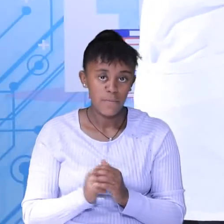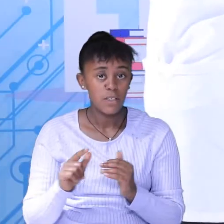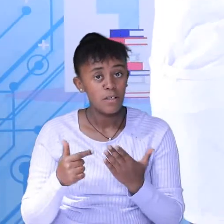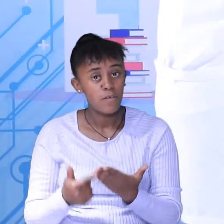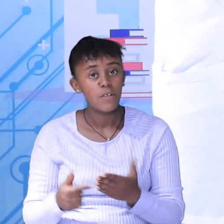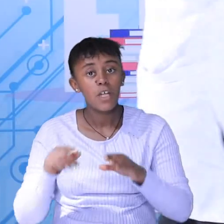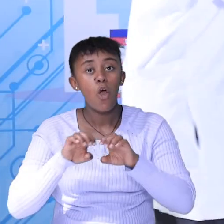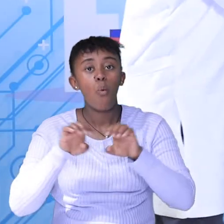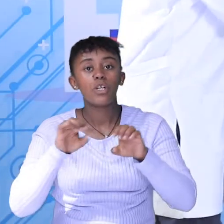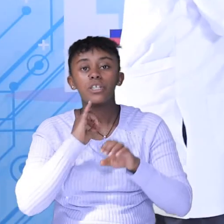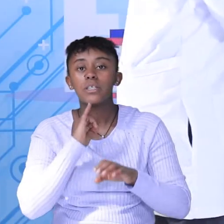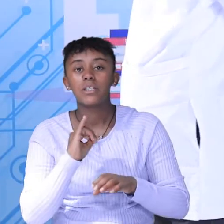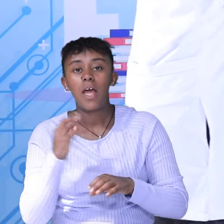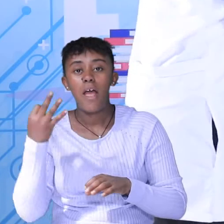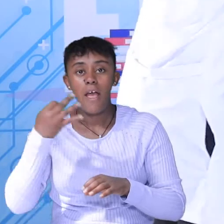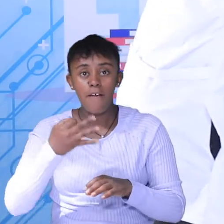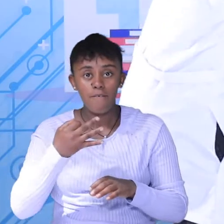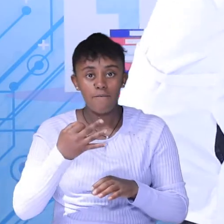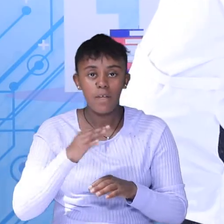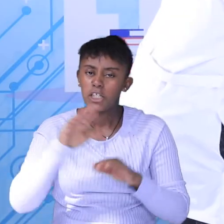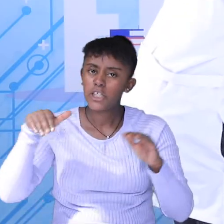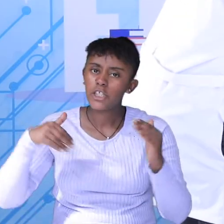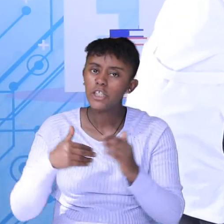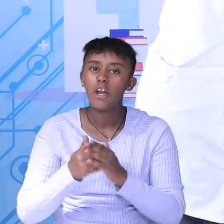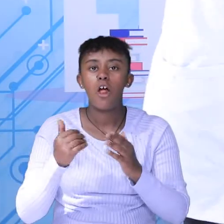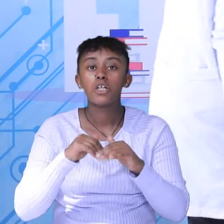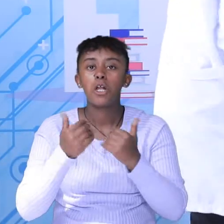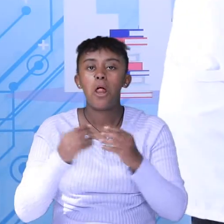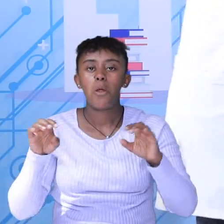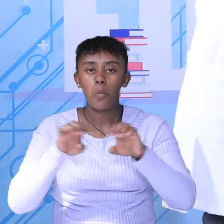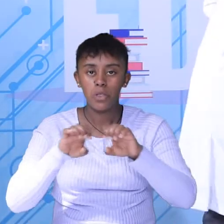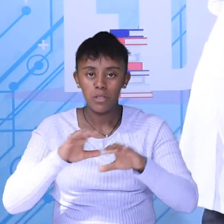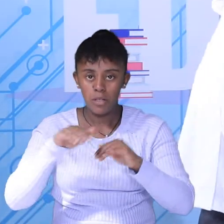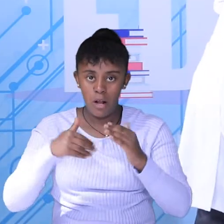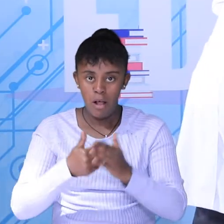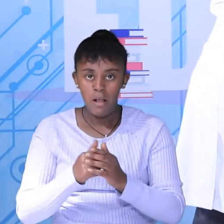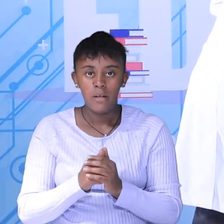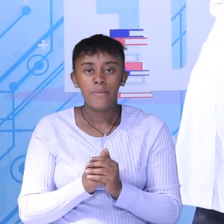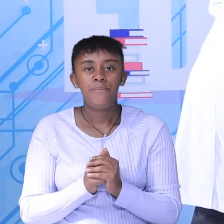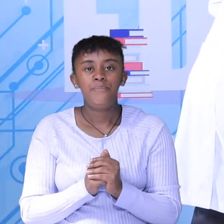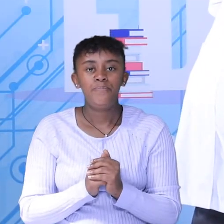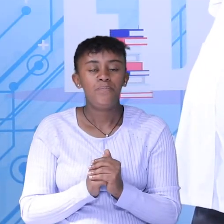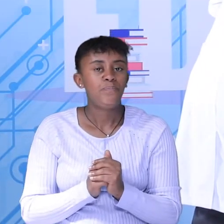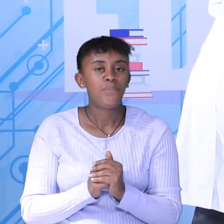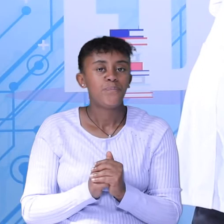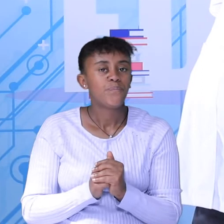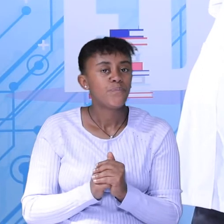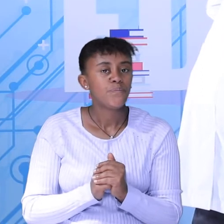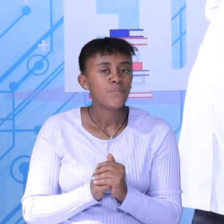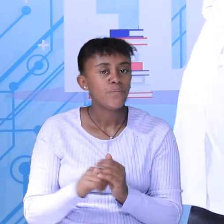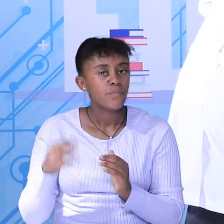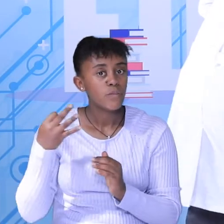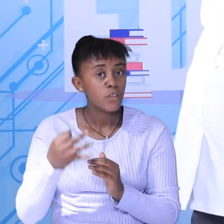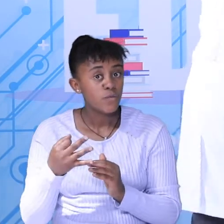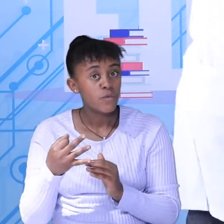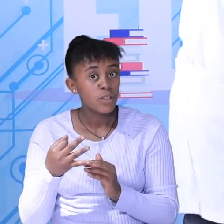Therefore, the equation is the general equation. Let's see this one. The general equation can be determined as the force